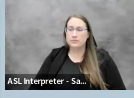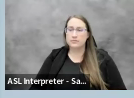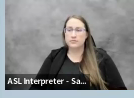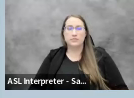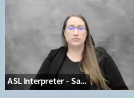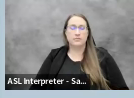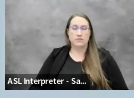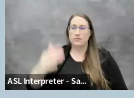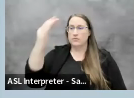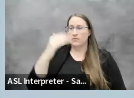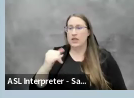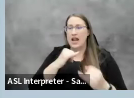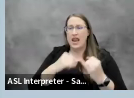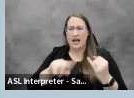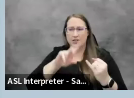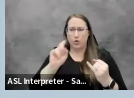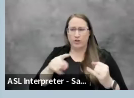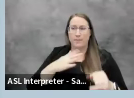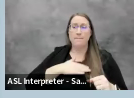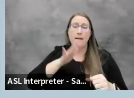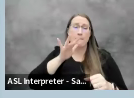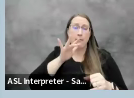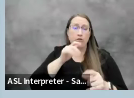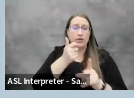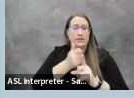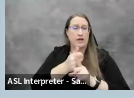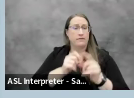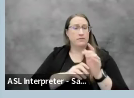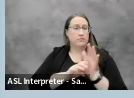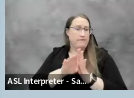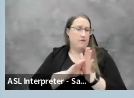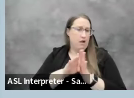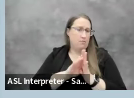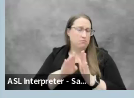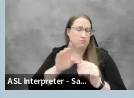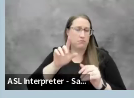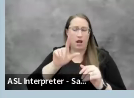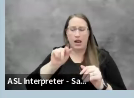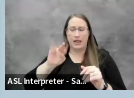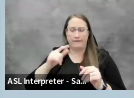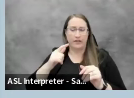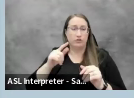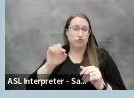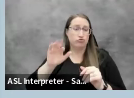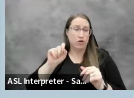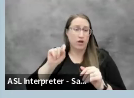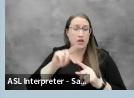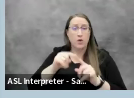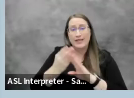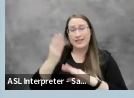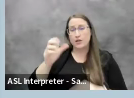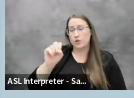Last question here. My mother created a living trust, but when we submitted it to